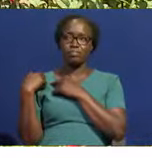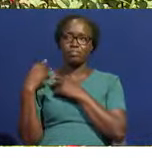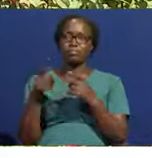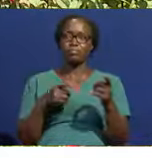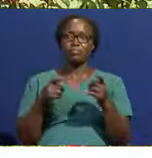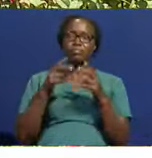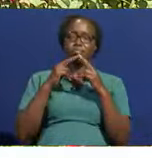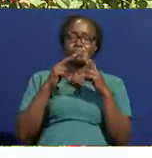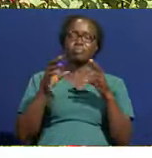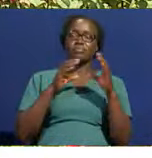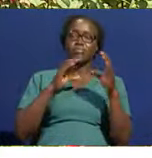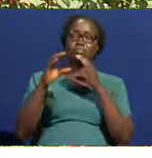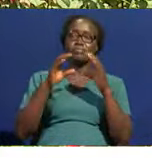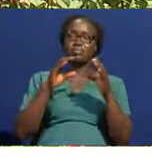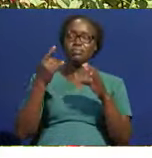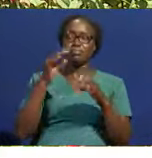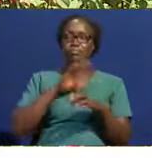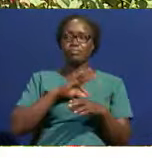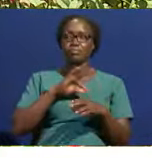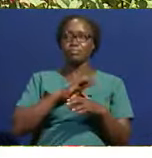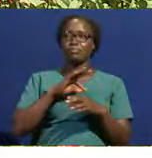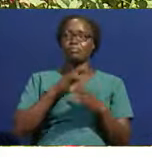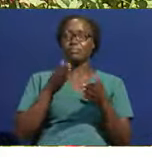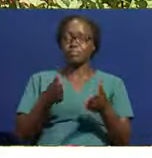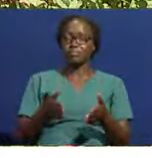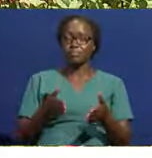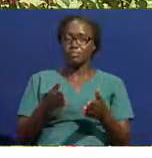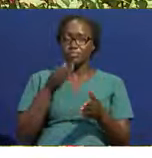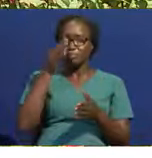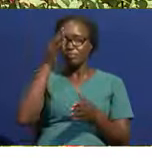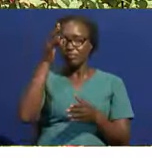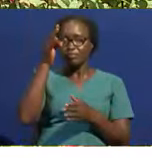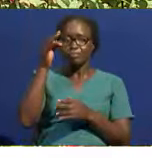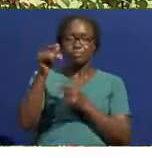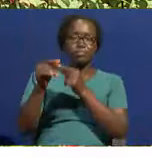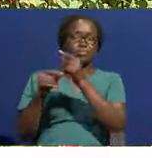steering peaceful conversations for the benefit of the current and the future